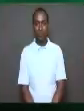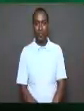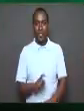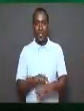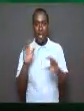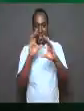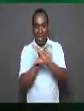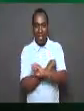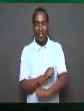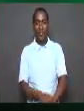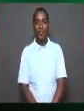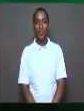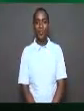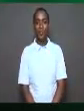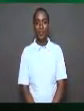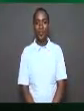Time's up.